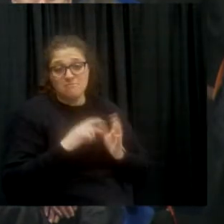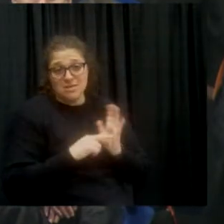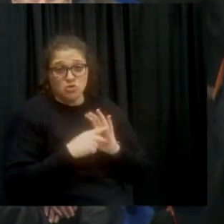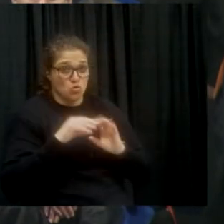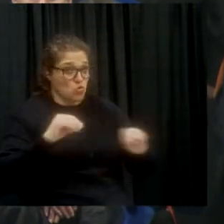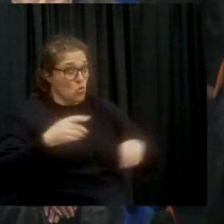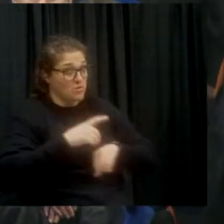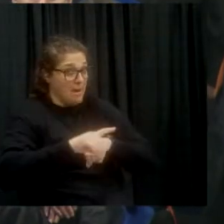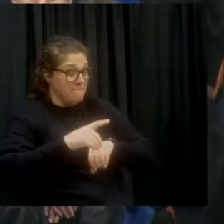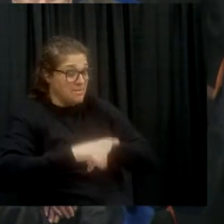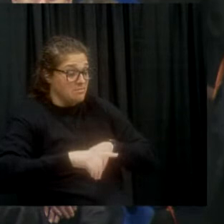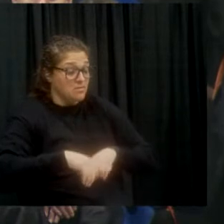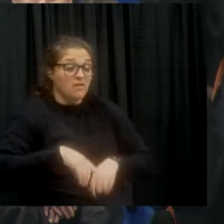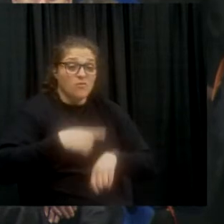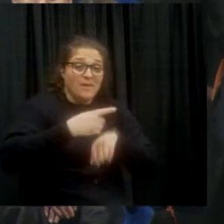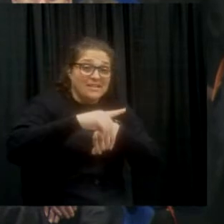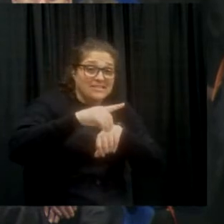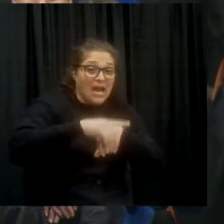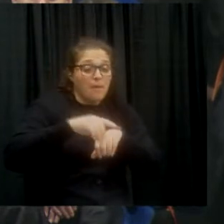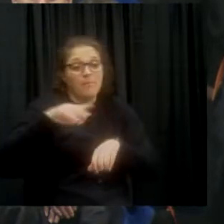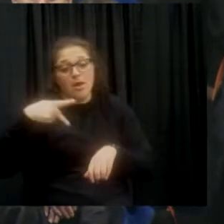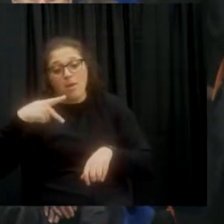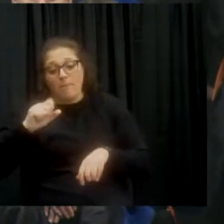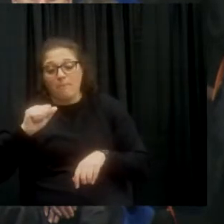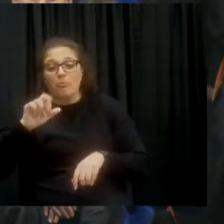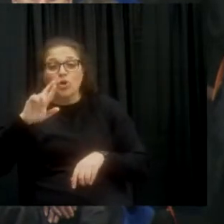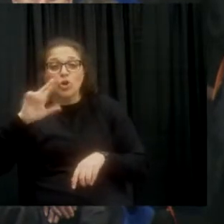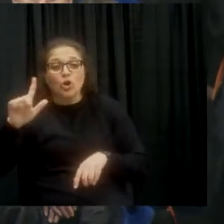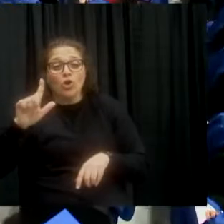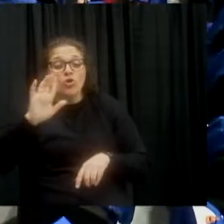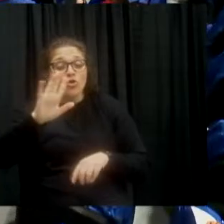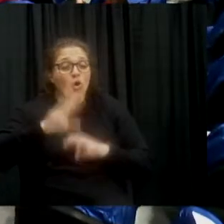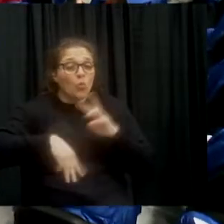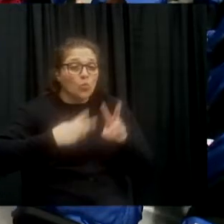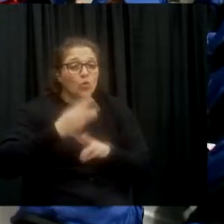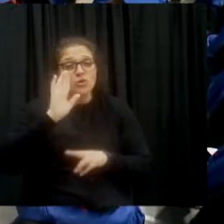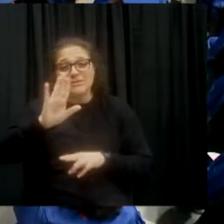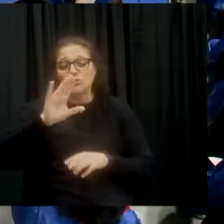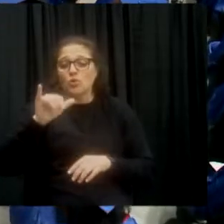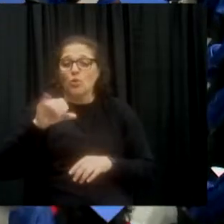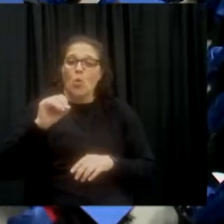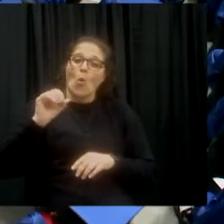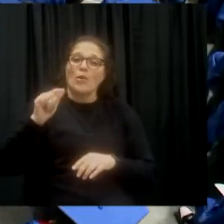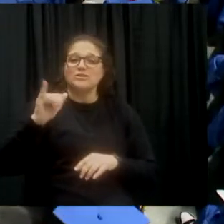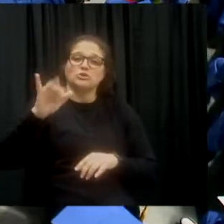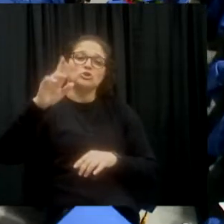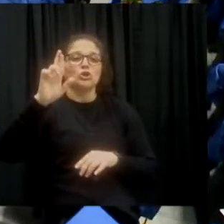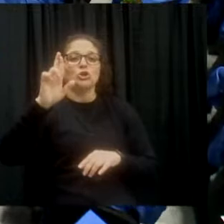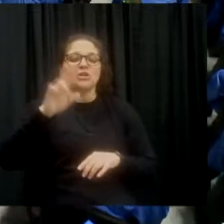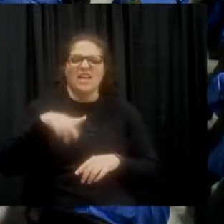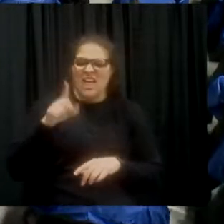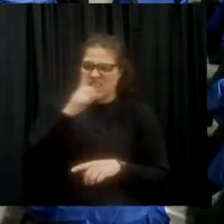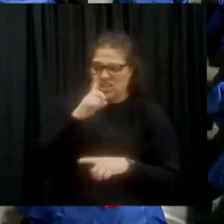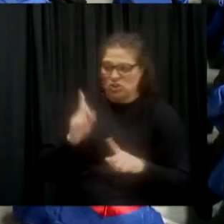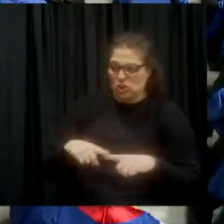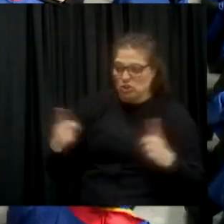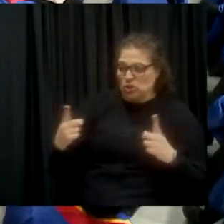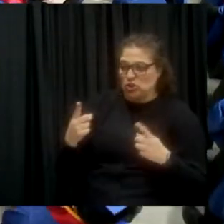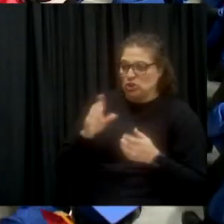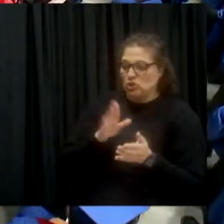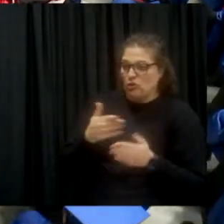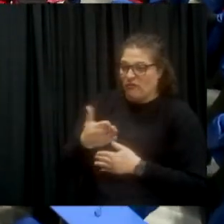it doesn't matter if you make diamonds or pearls. The world is your oyster. Go enjoy it. Unless you're allergic to